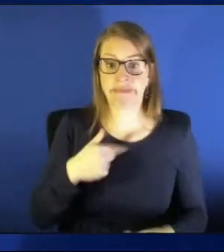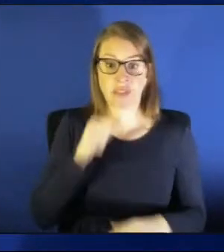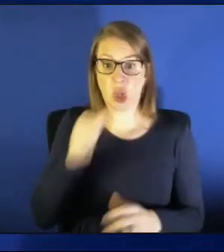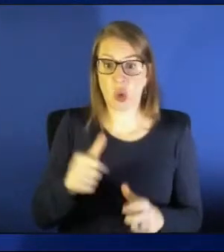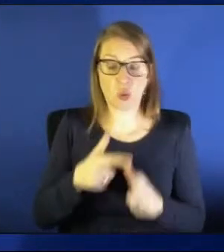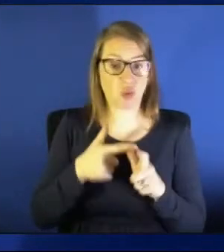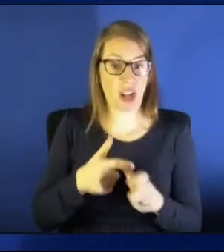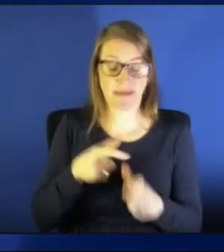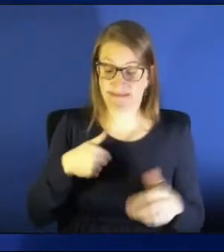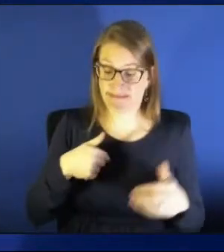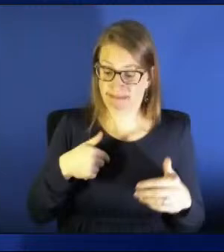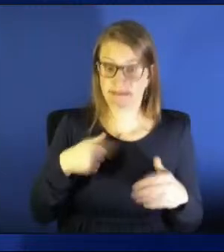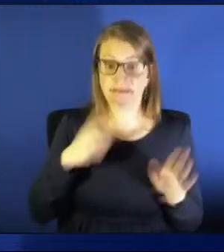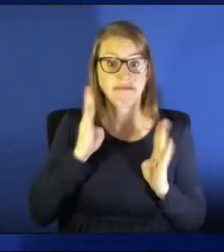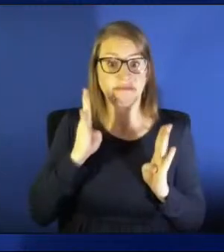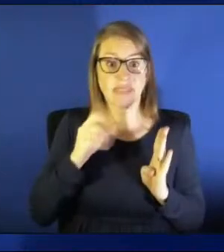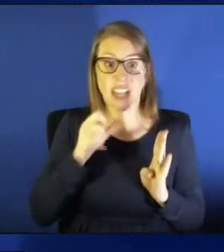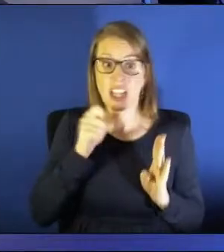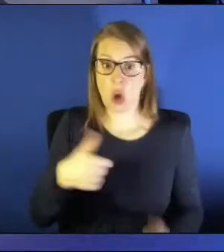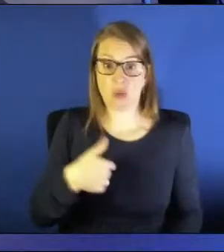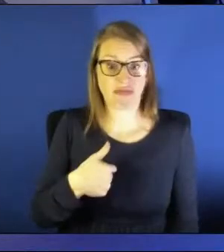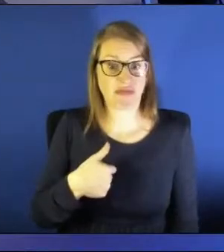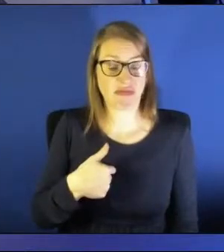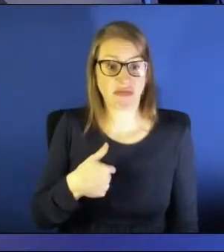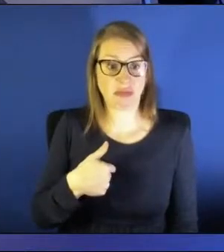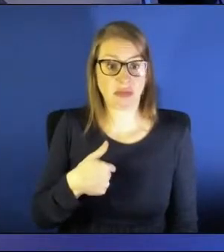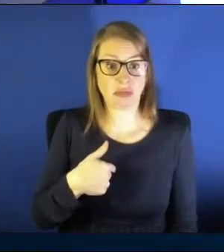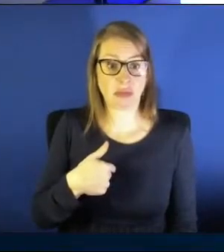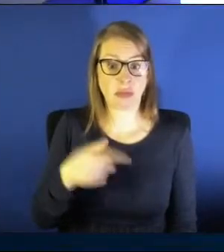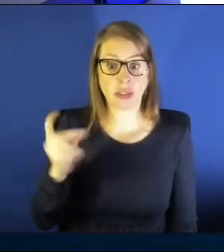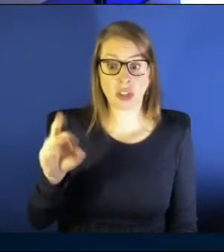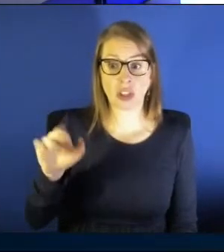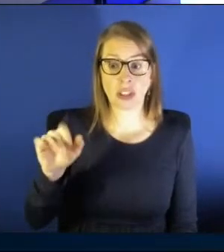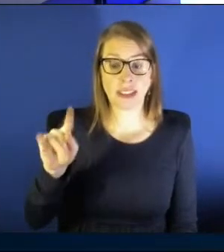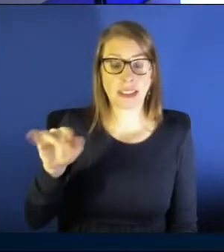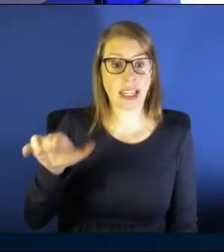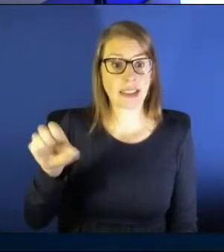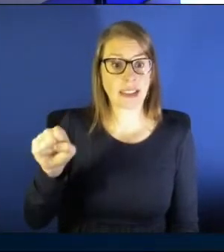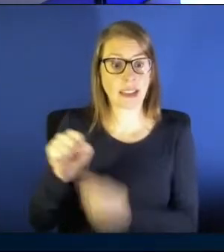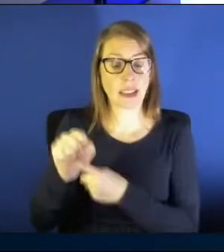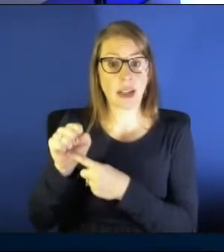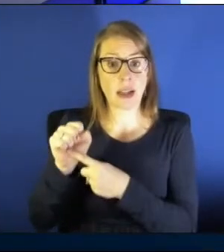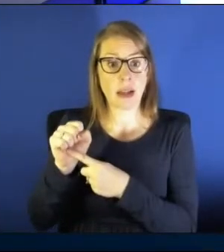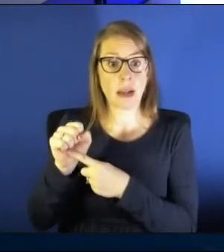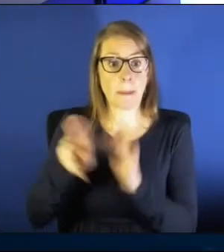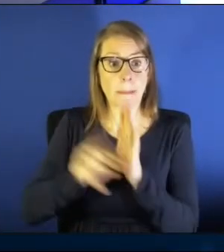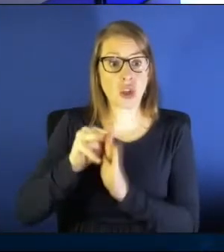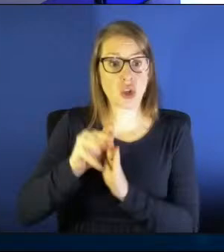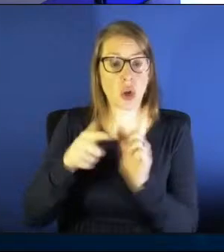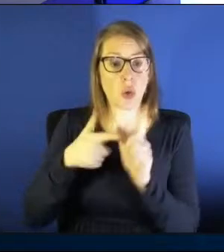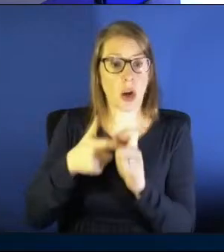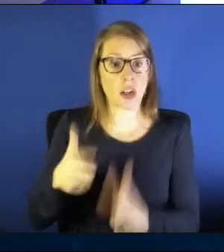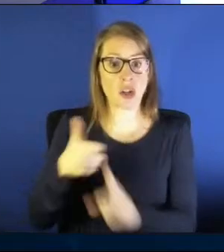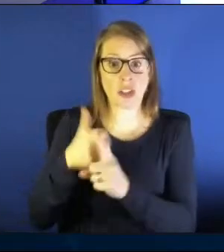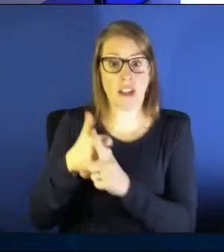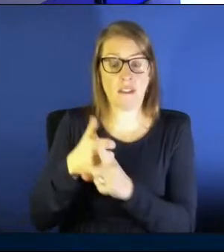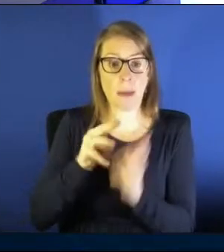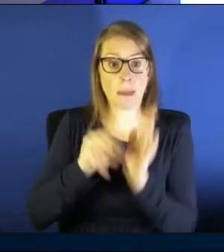important things is don't push yourself too hard. Dr. Stites, he's a mature runner. You're a mature runner, if you will.